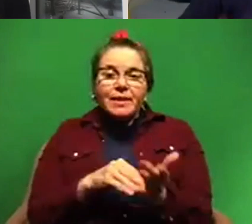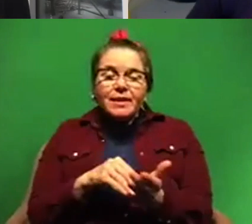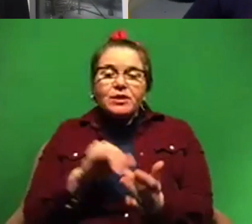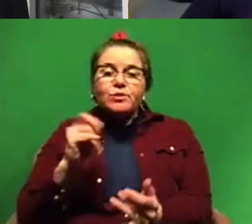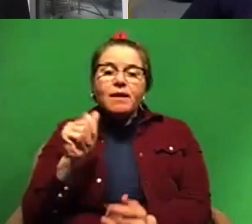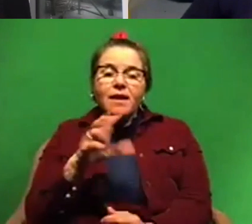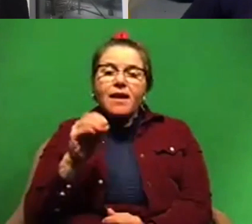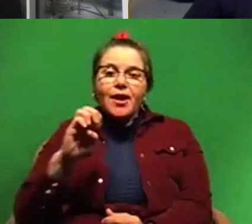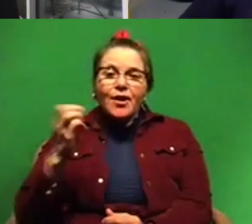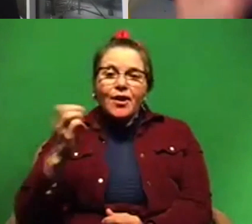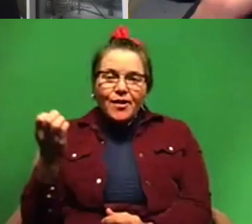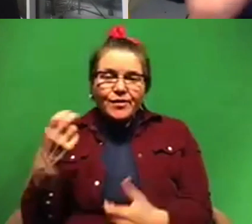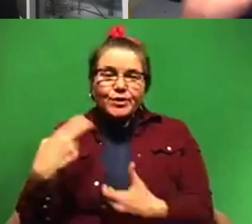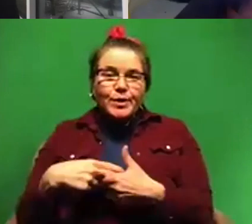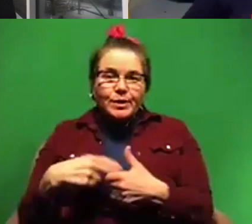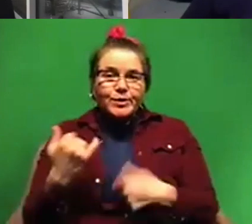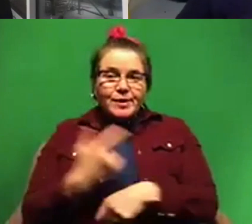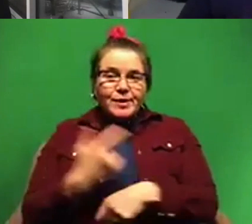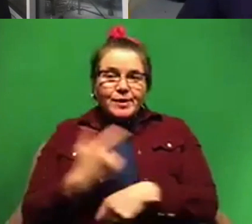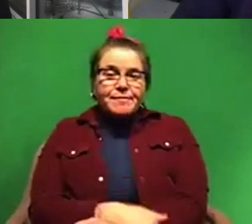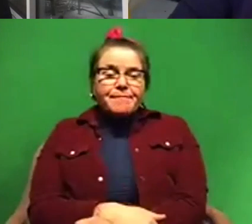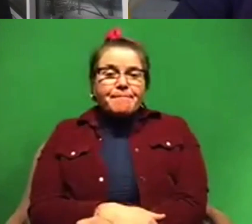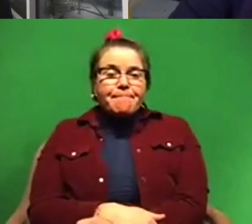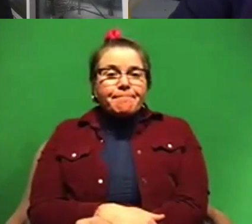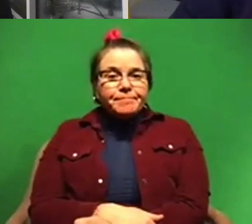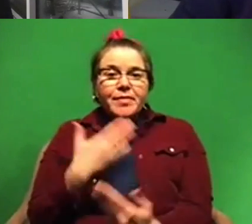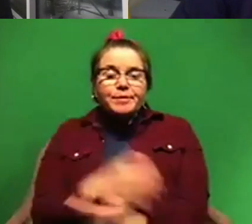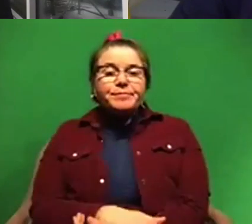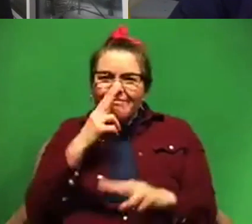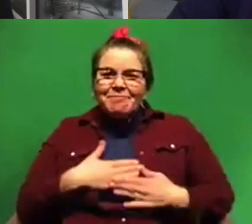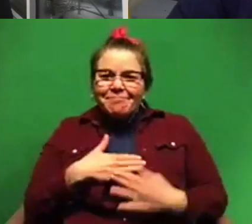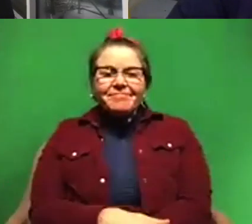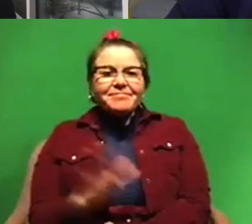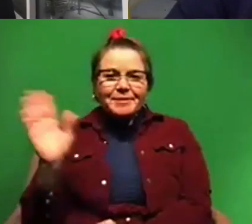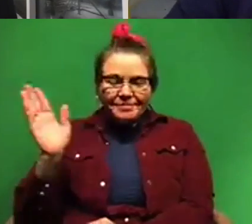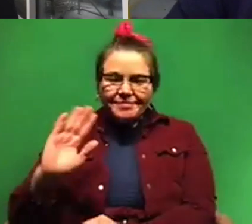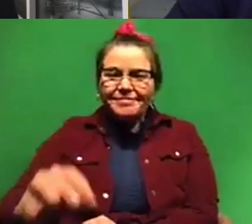Thank you so much. That was really fun. Okay, bye, everybody. Bye.